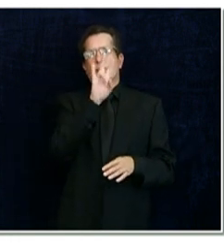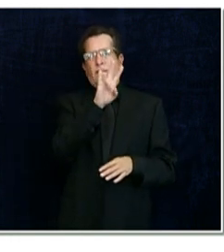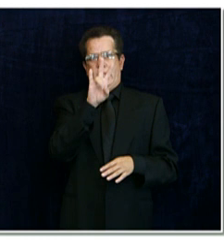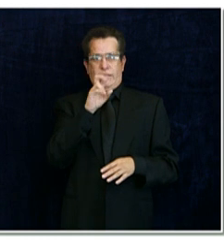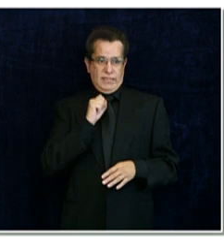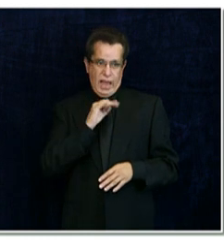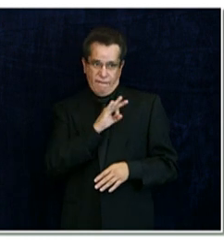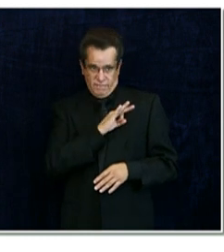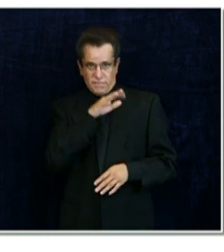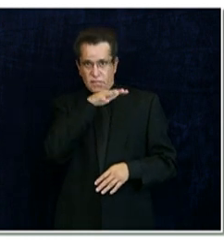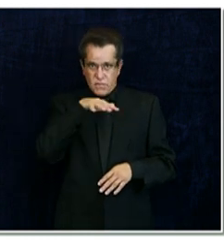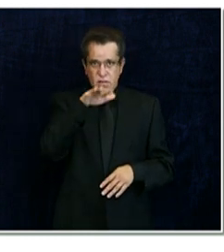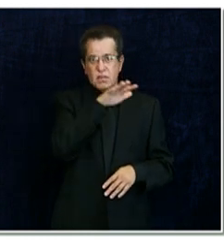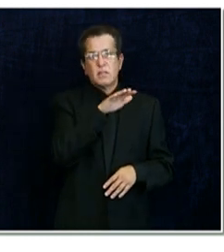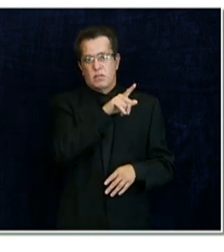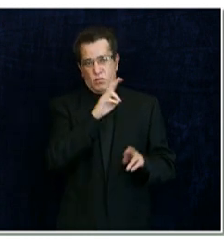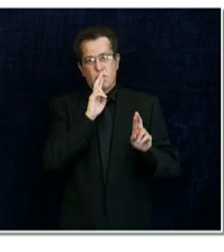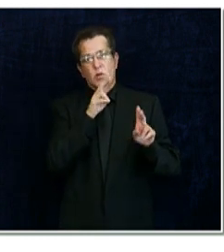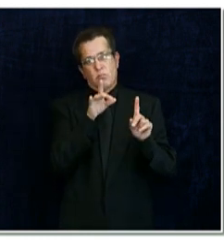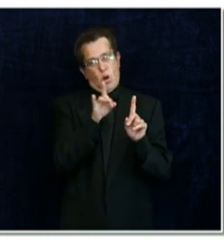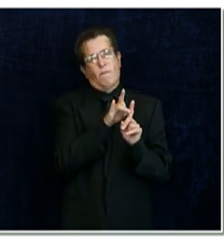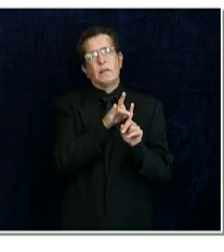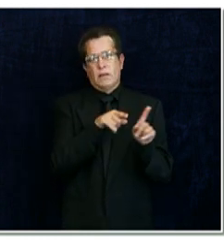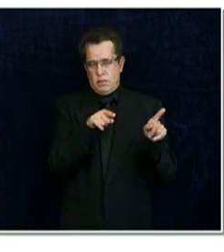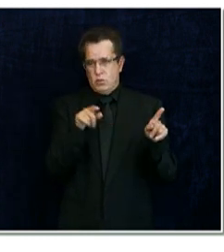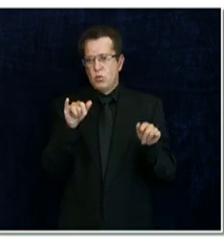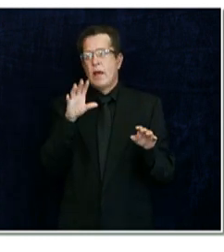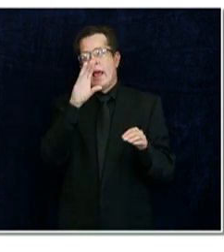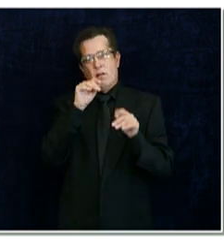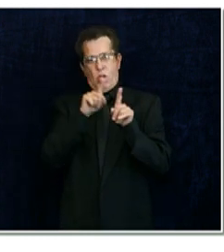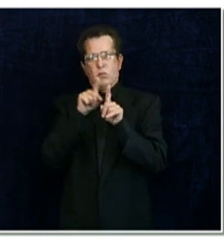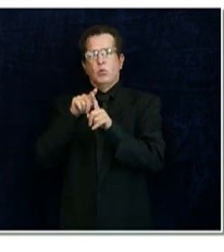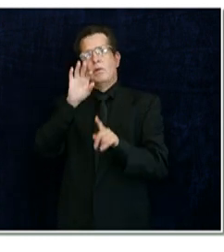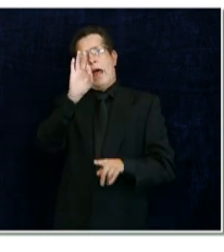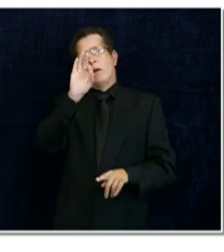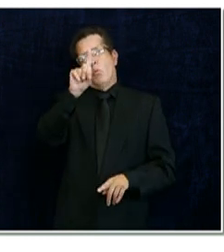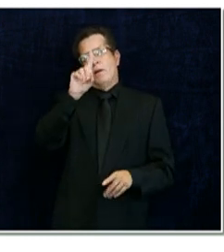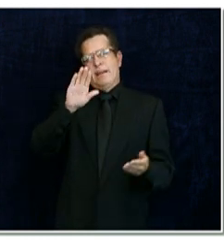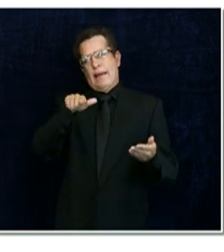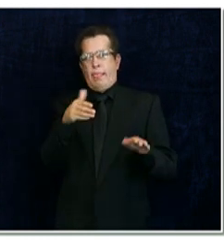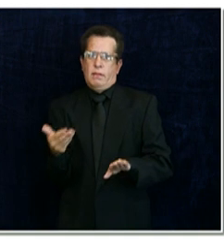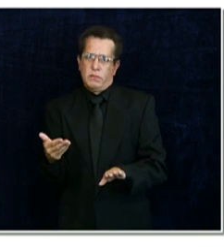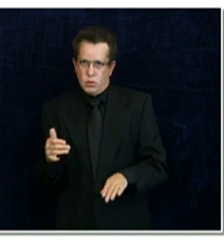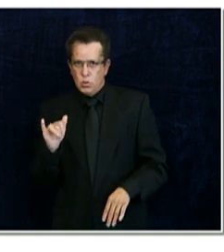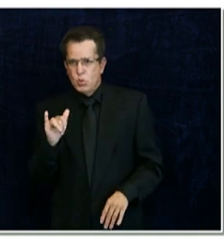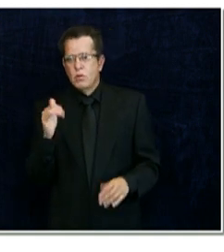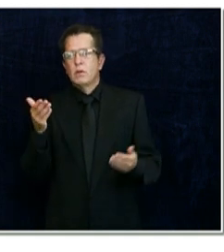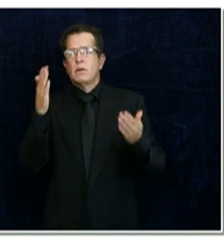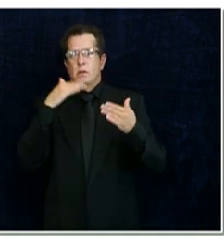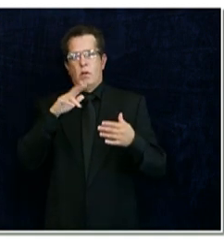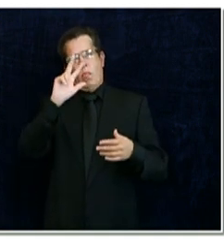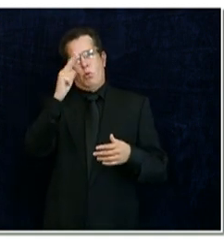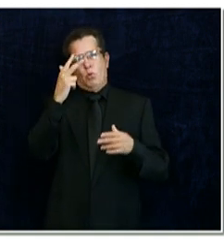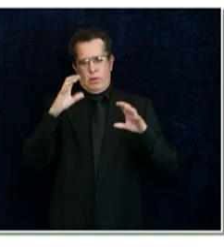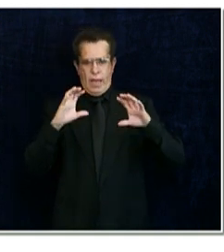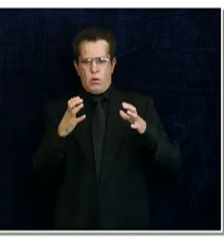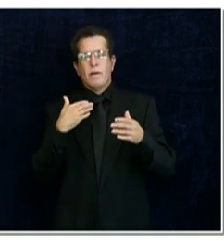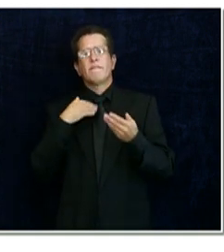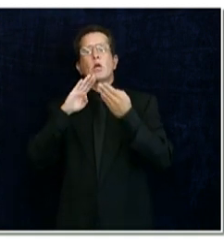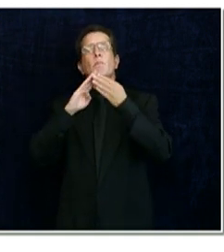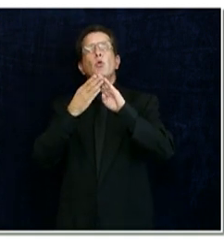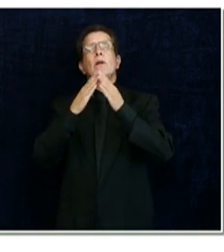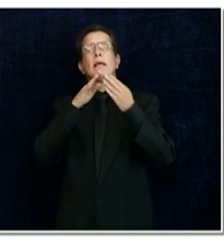477 staff reported, which includes 91 deaths. And the third category is community settings. We